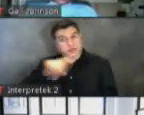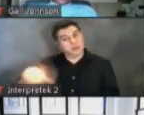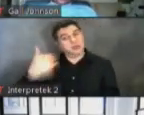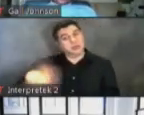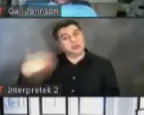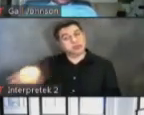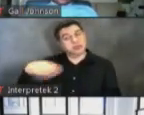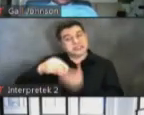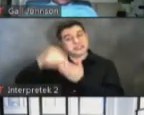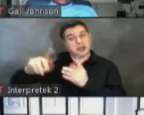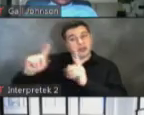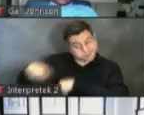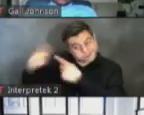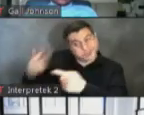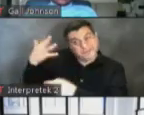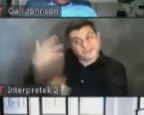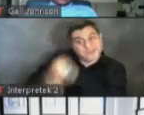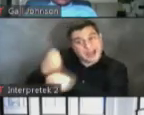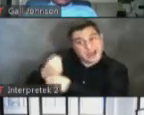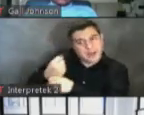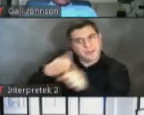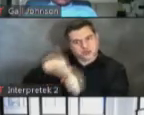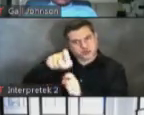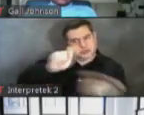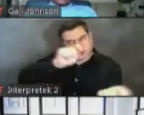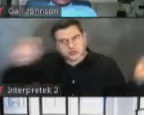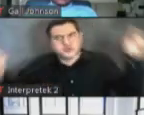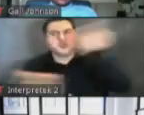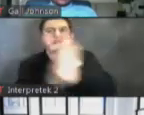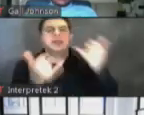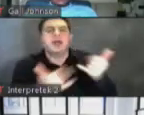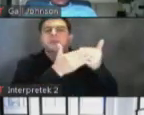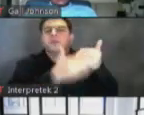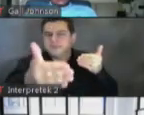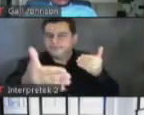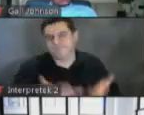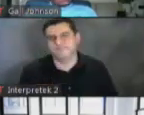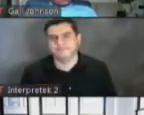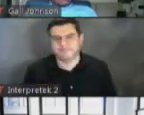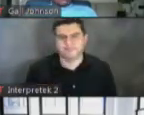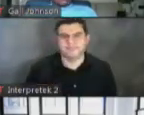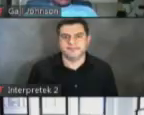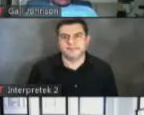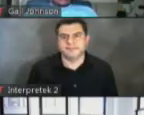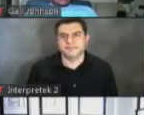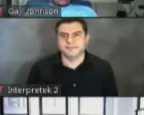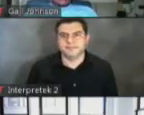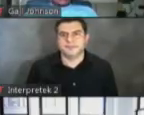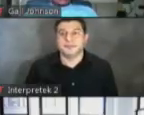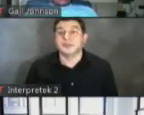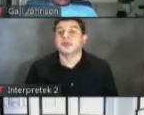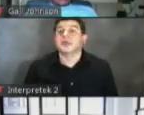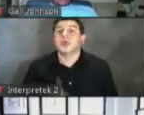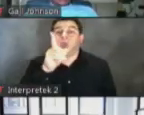years, starting here. Thank you. Thank you, Tana. Mr. Mayor, we have one more caller. We'll do some live